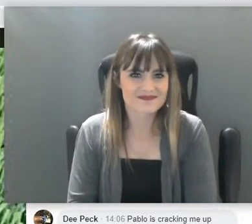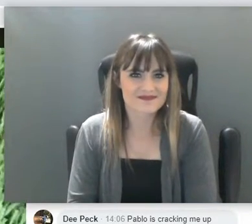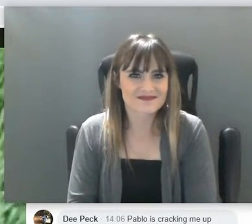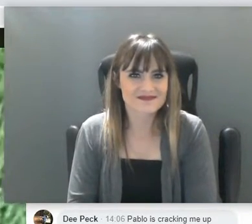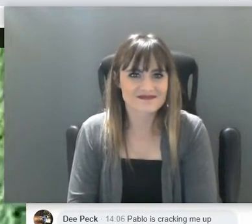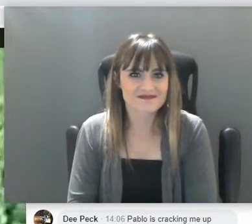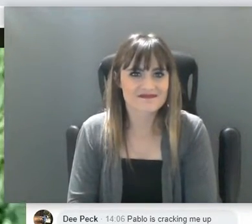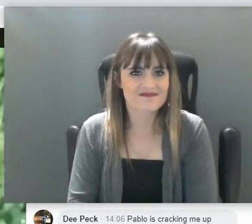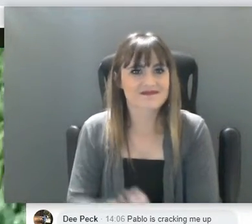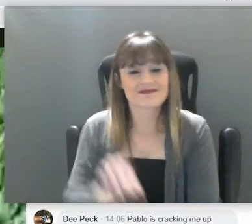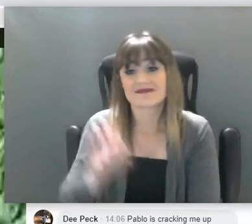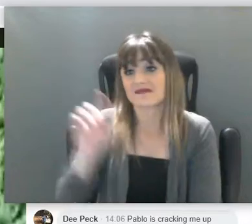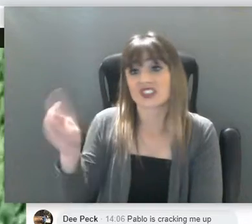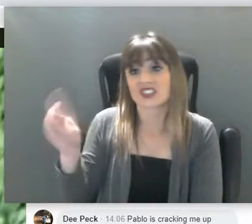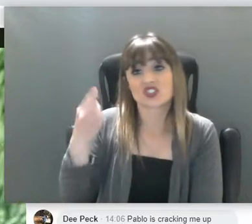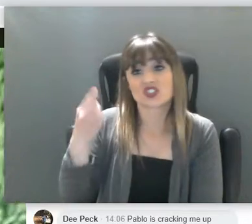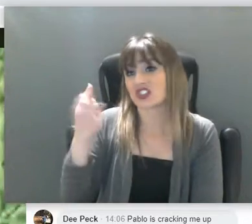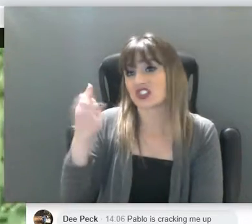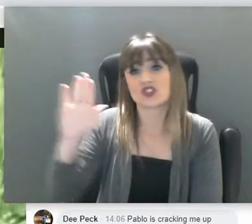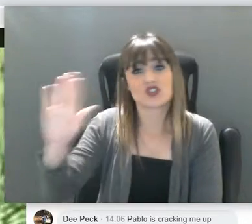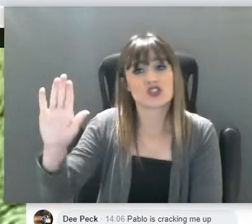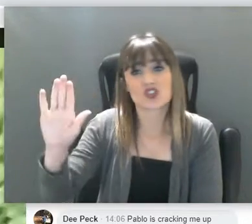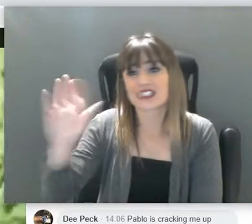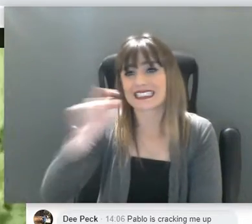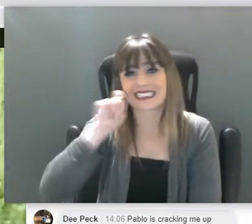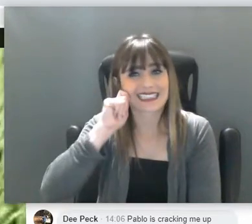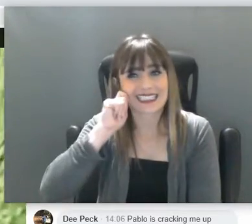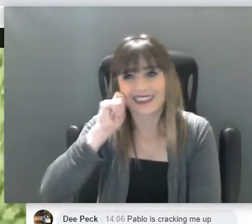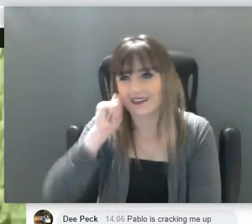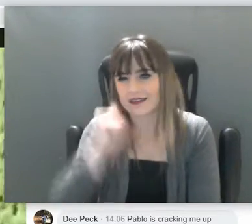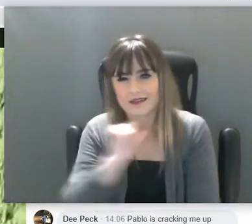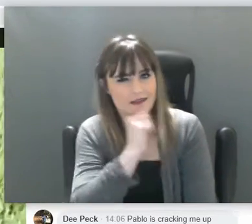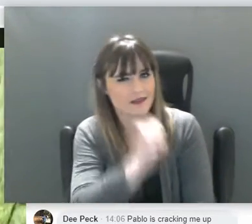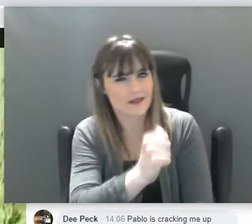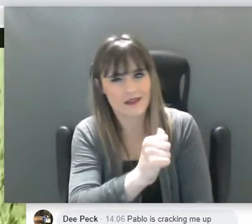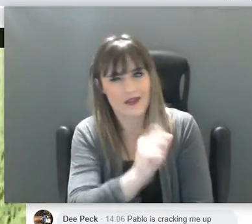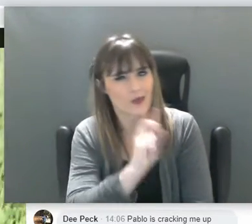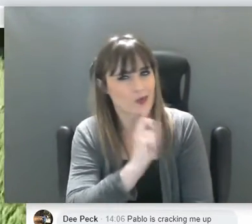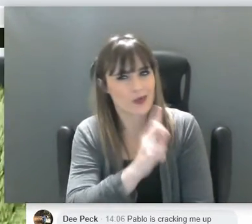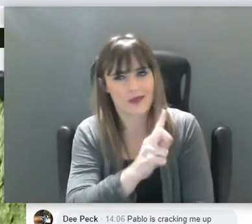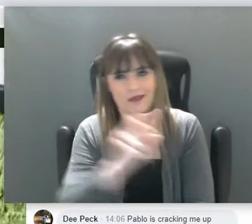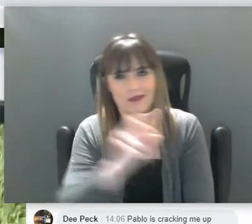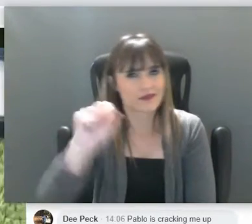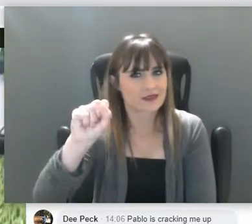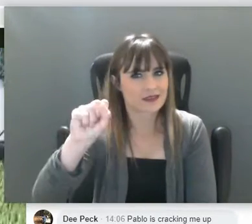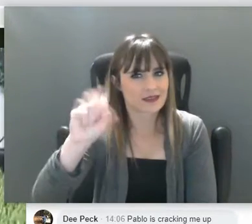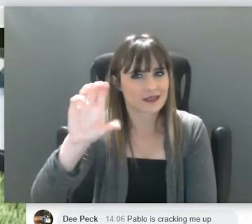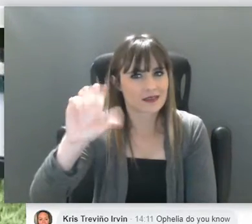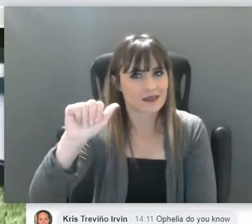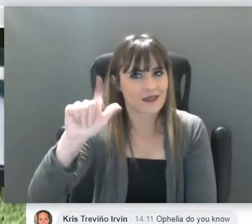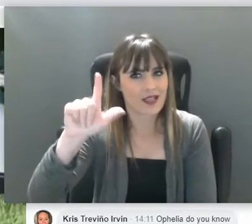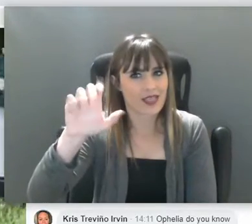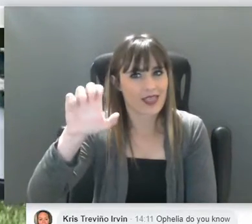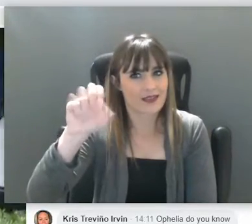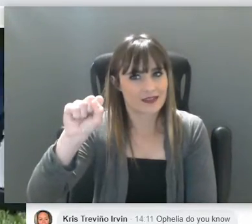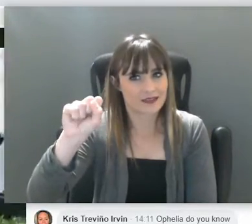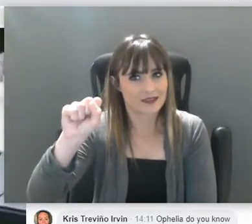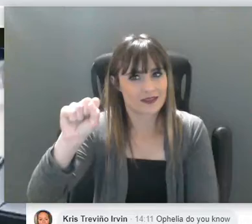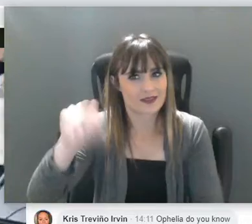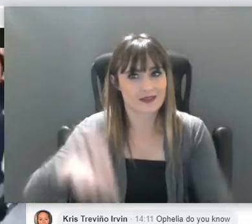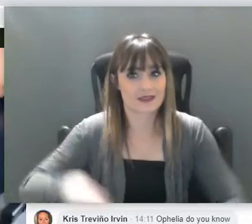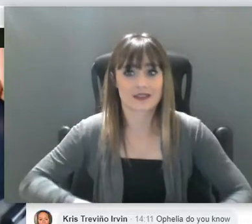just her skin, though, not necessarily true scales yeah. either. All right. Do you guys have more? My kids